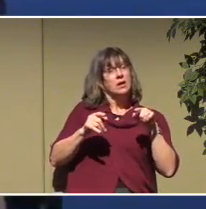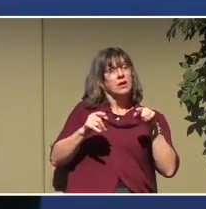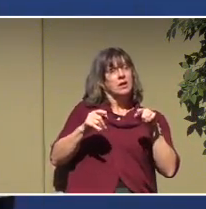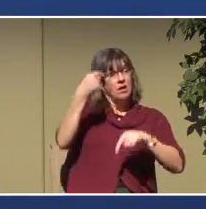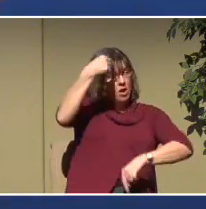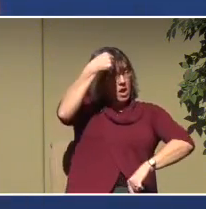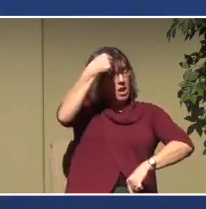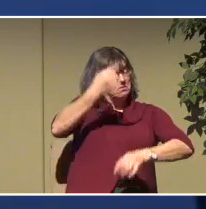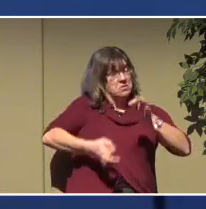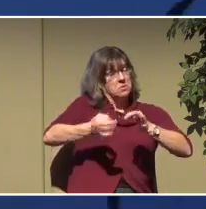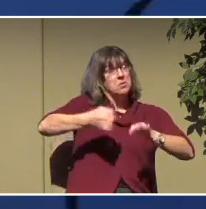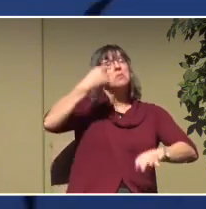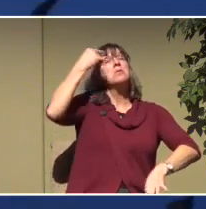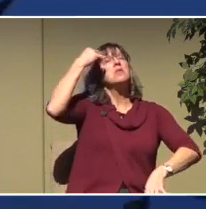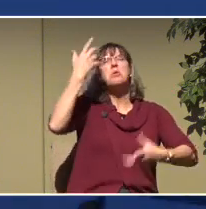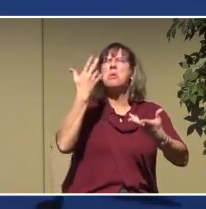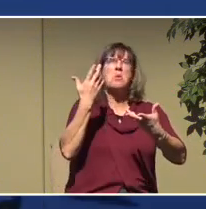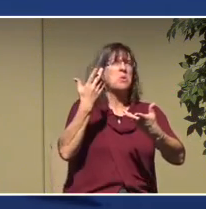that.